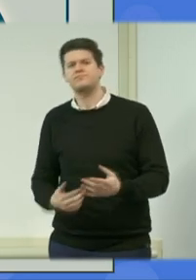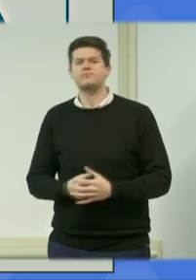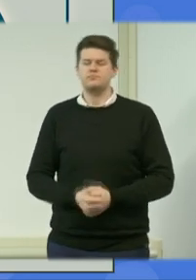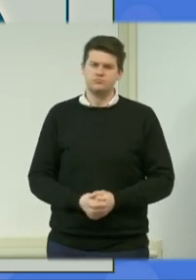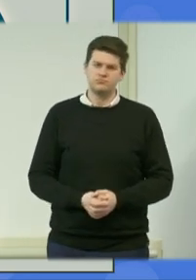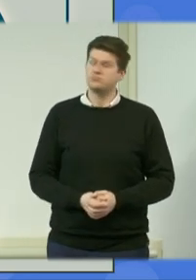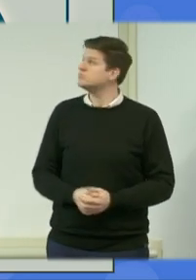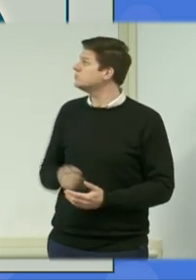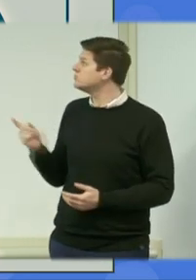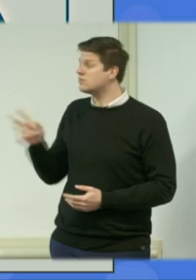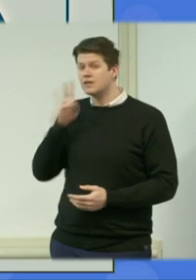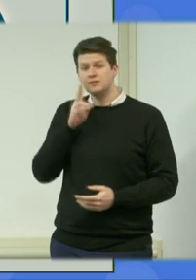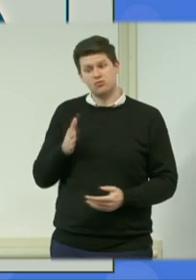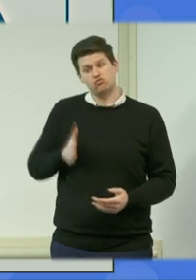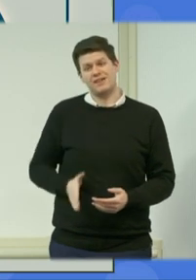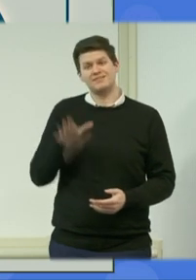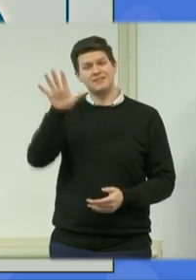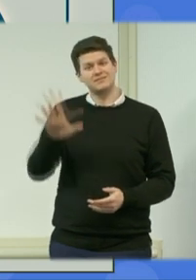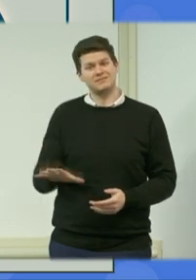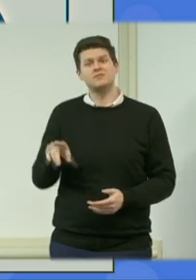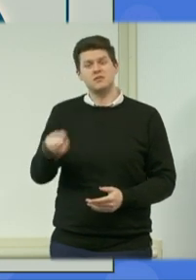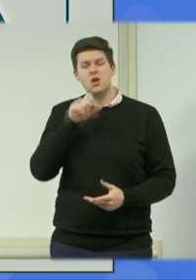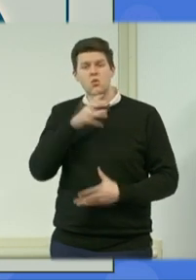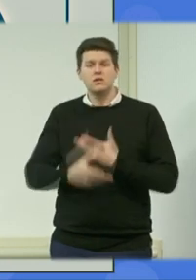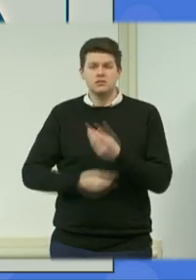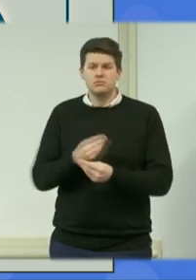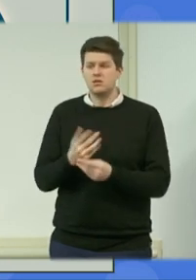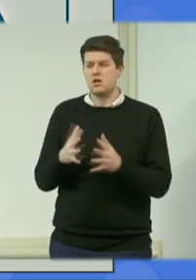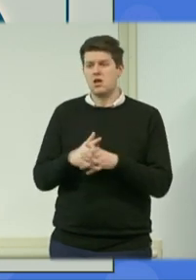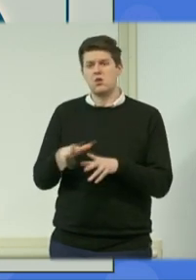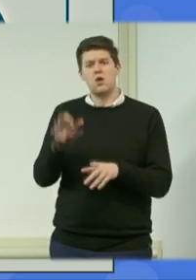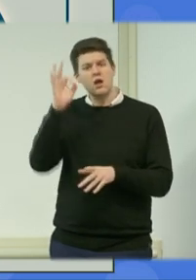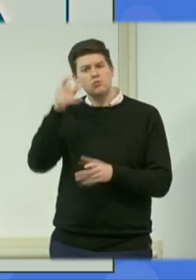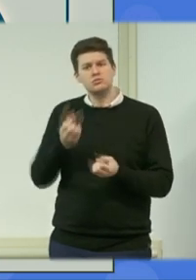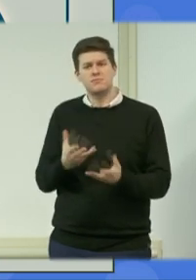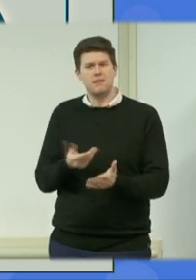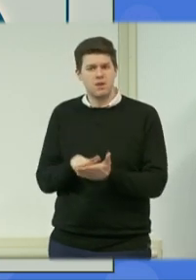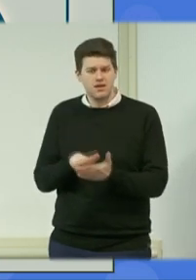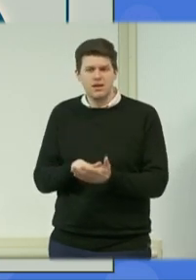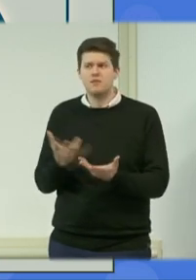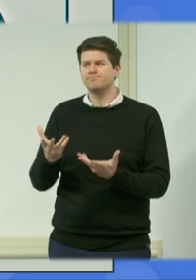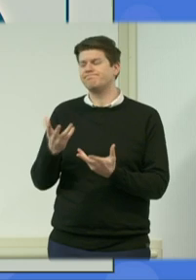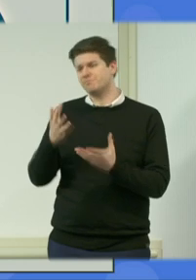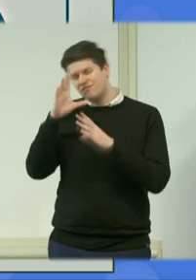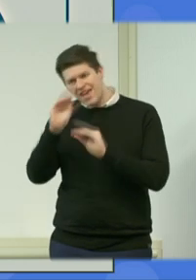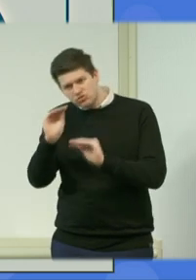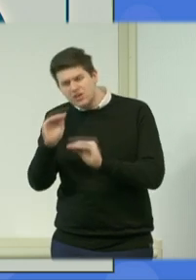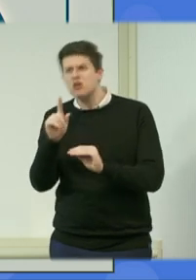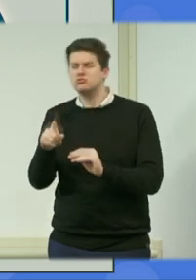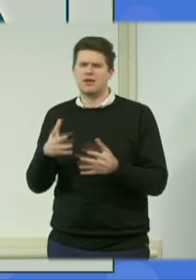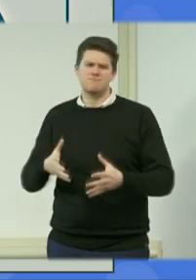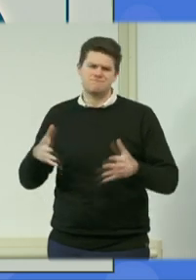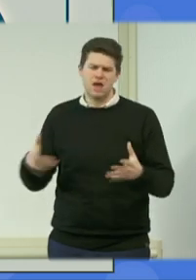how the council budget is spent, and you'll not be surprised to hear that education and social work. So education, that's obviously